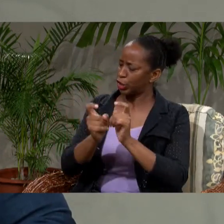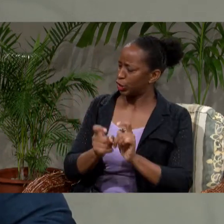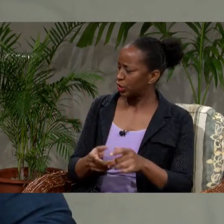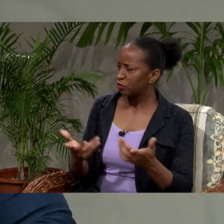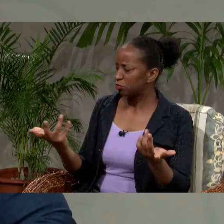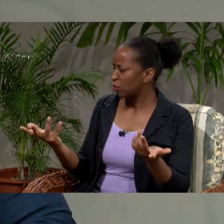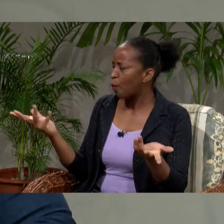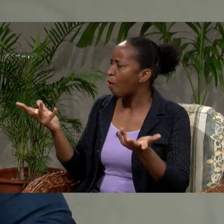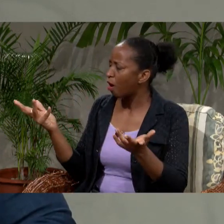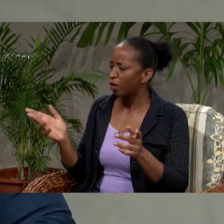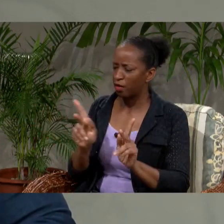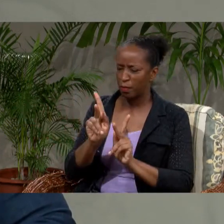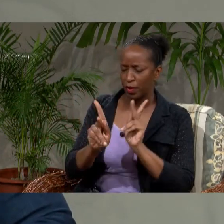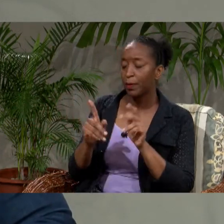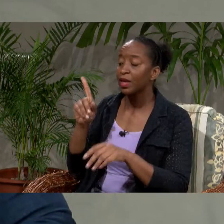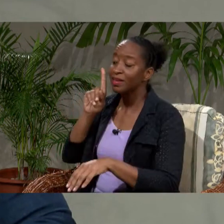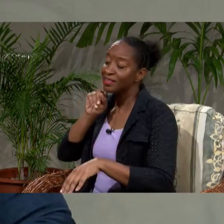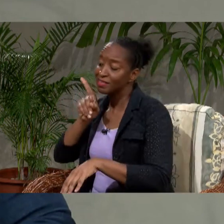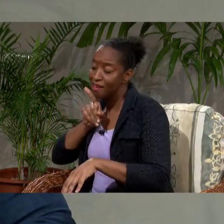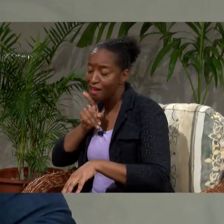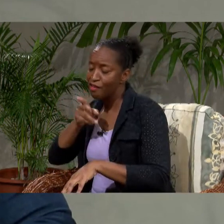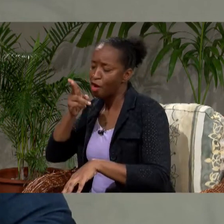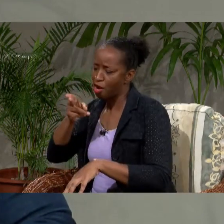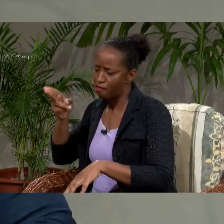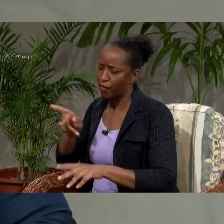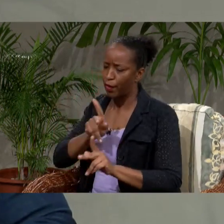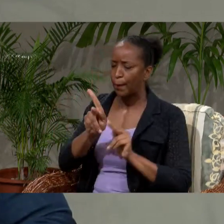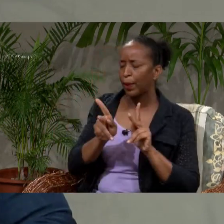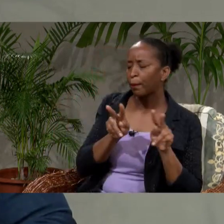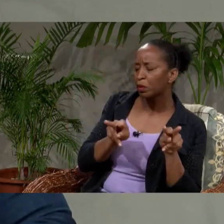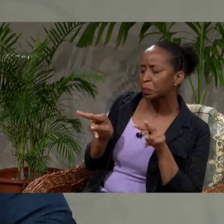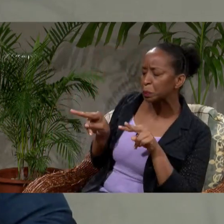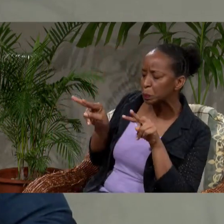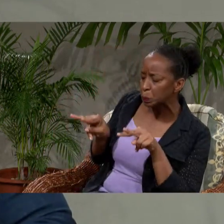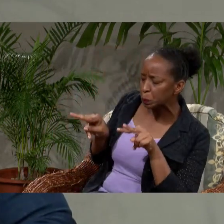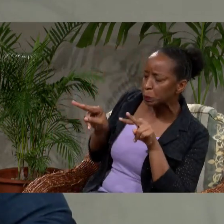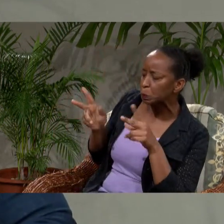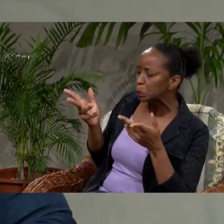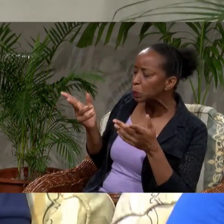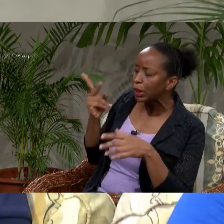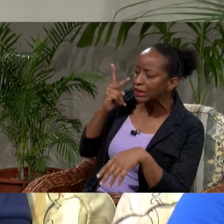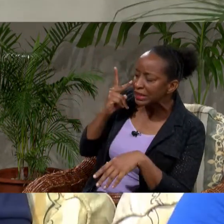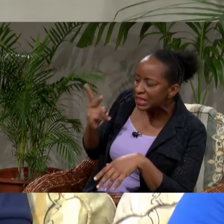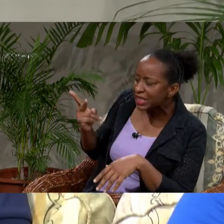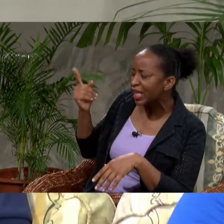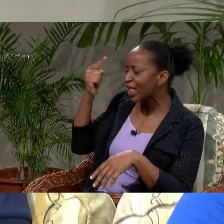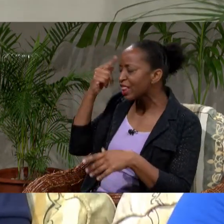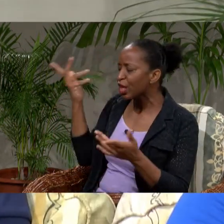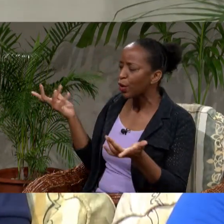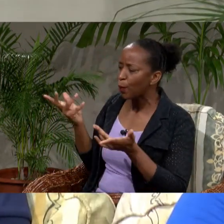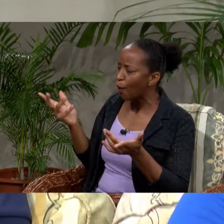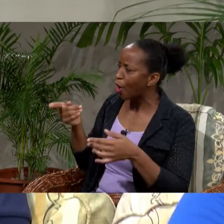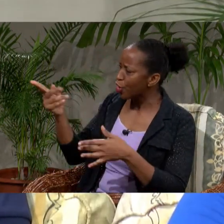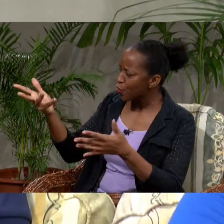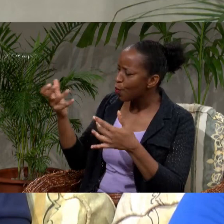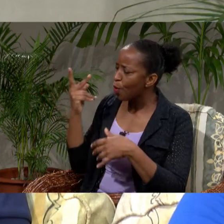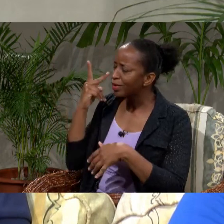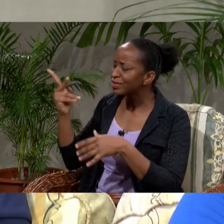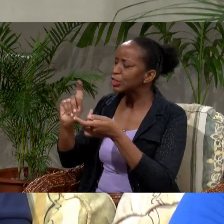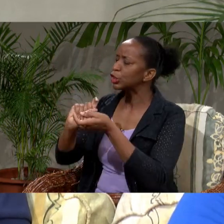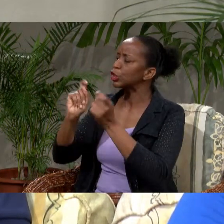how people view people who are hard of hearing, and what are some of the challenges that presents?